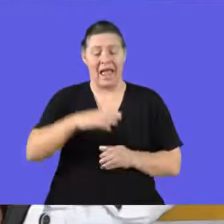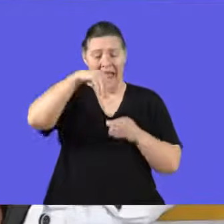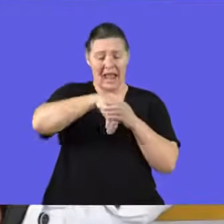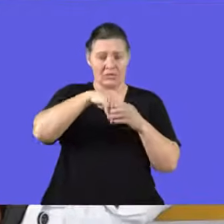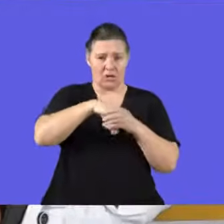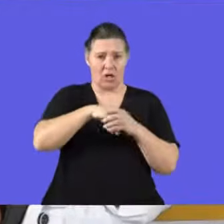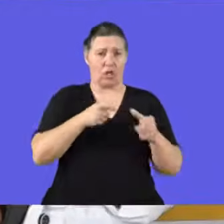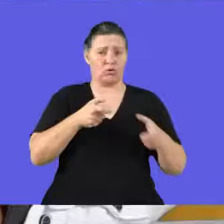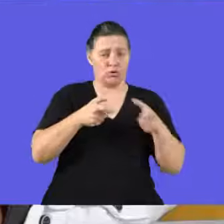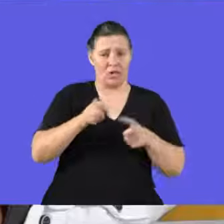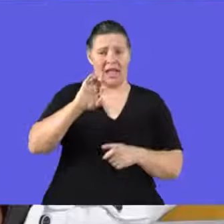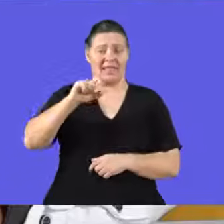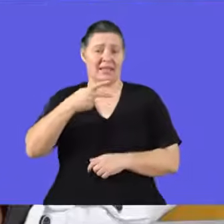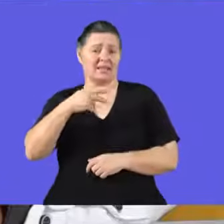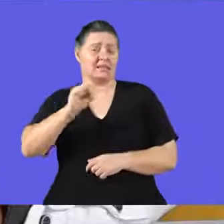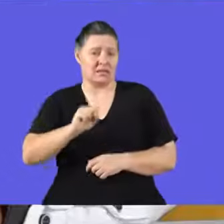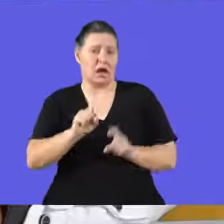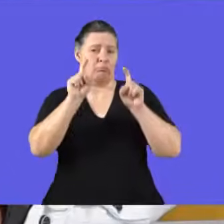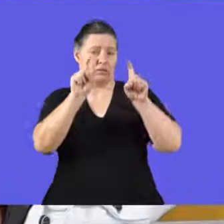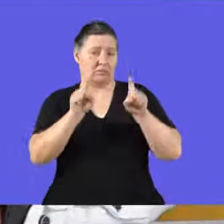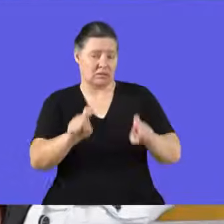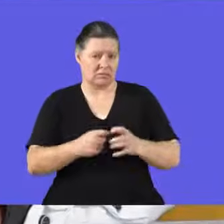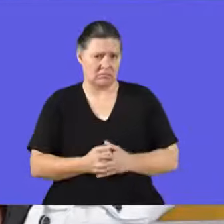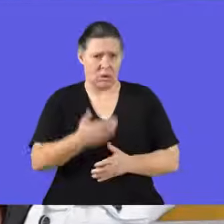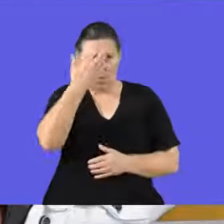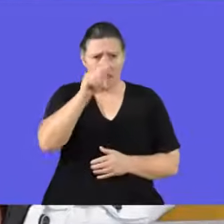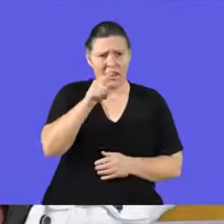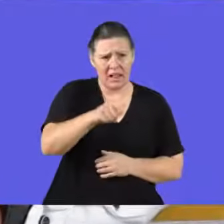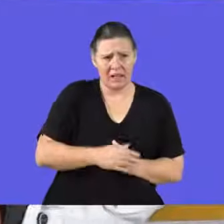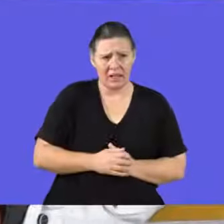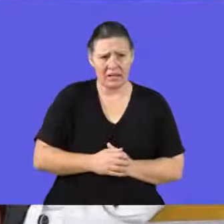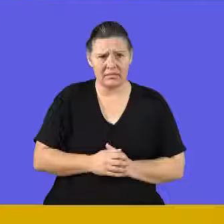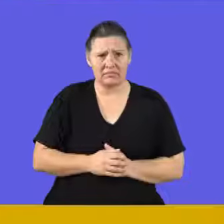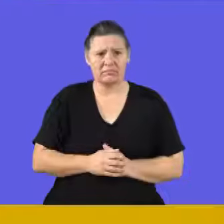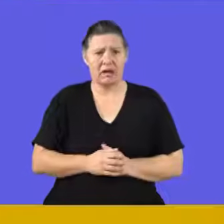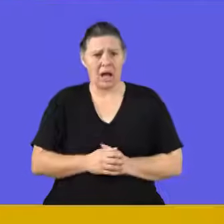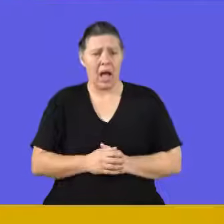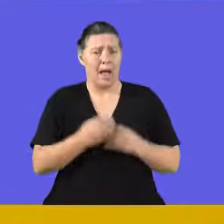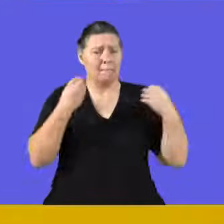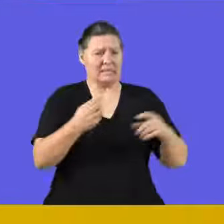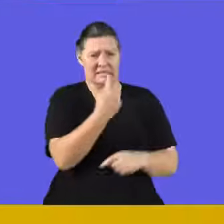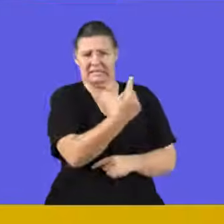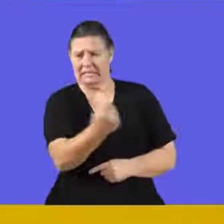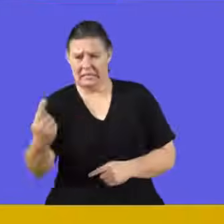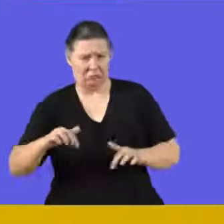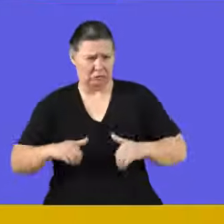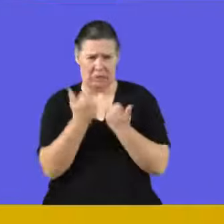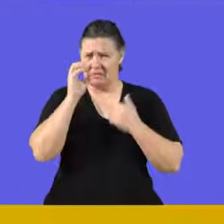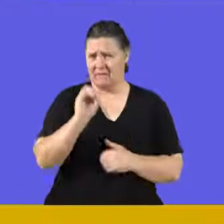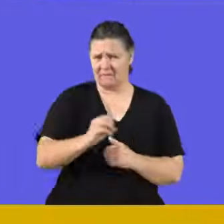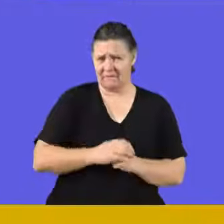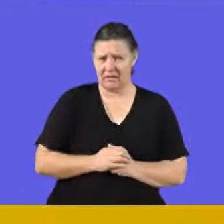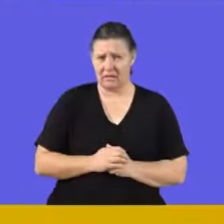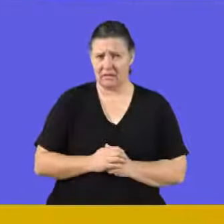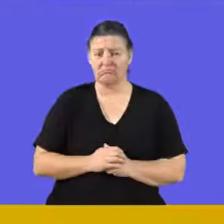to ethics, internal control, and GAAP principles. Did you know that every business has its own challenges